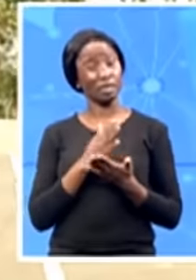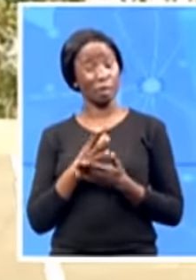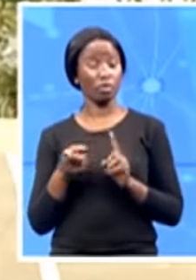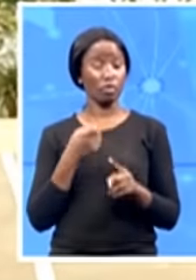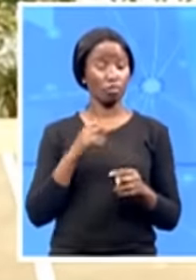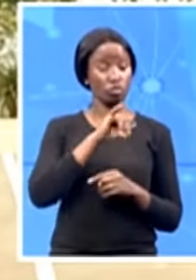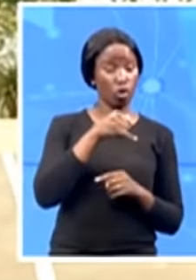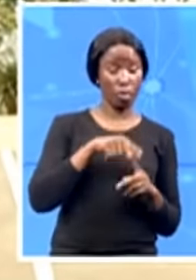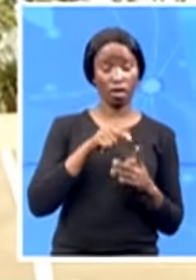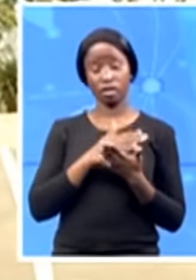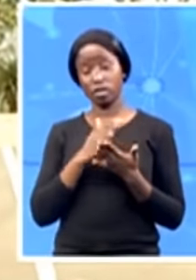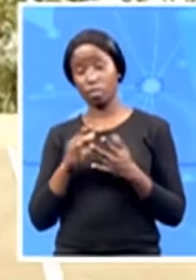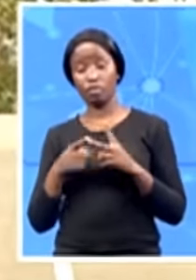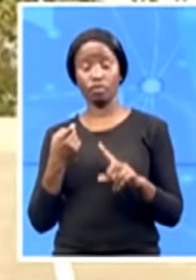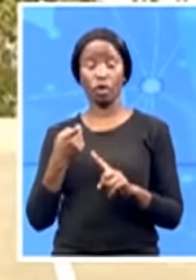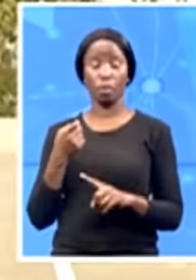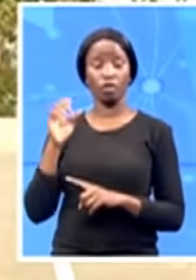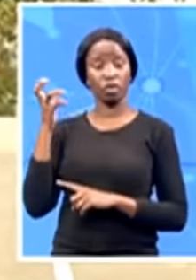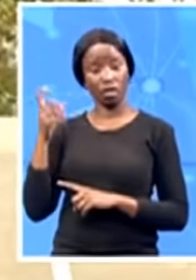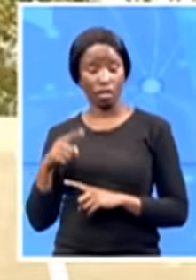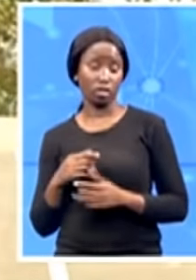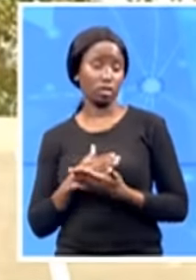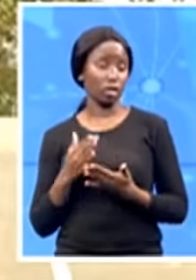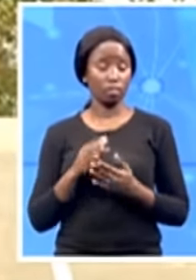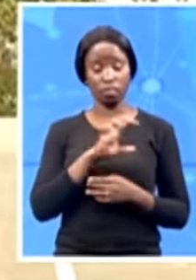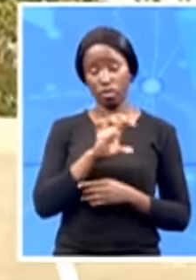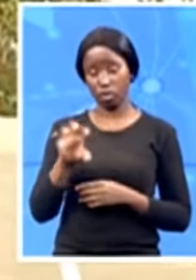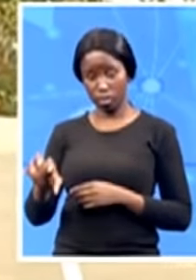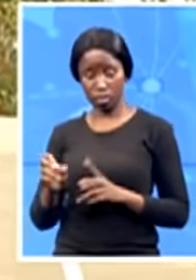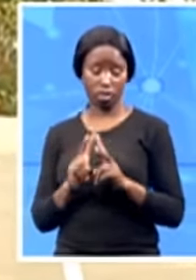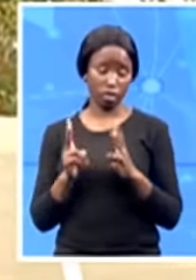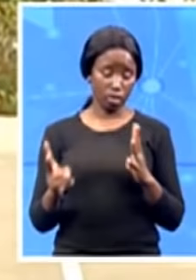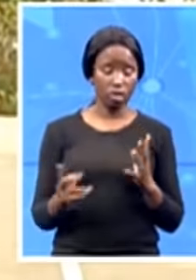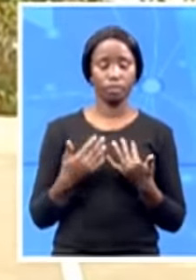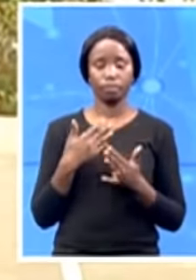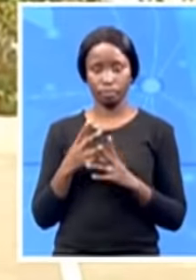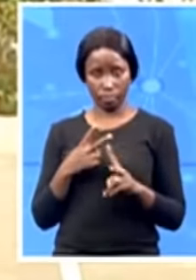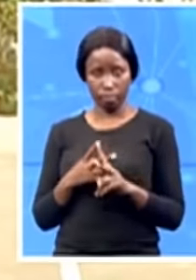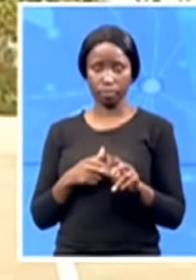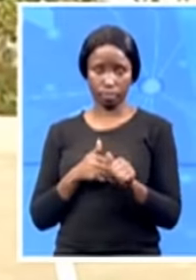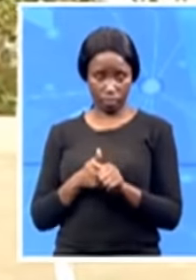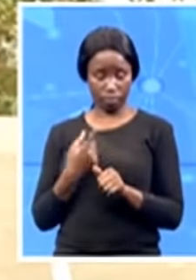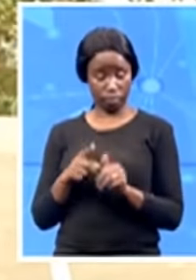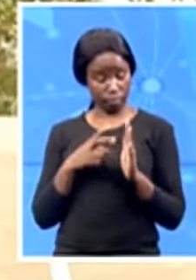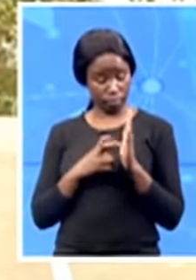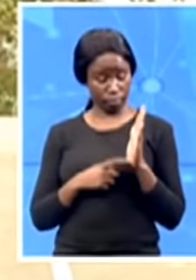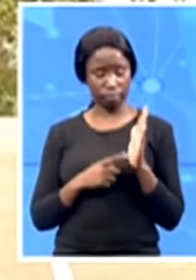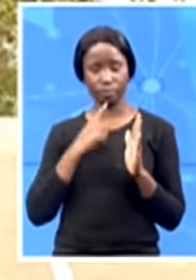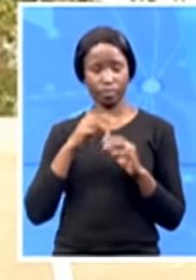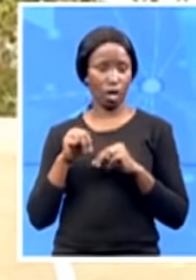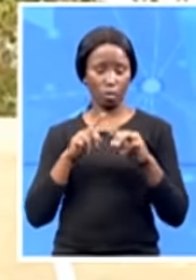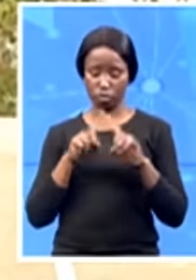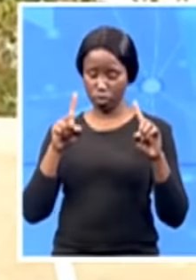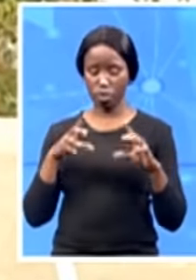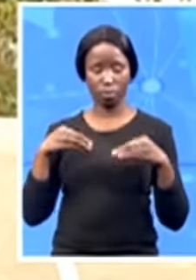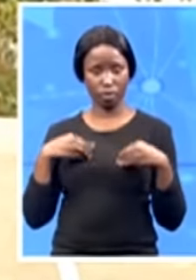as well with the level 4 regulations and the restriction of movement in the provinces like Gauteng. We'll have to wait and